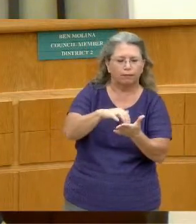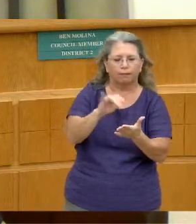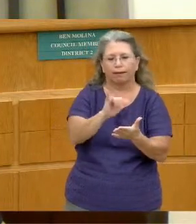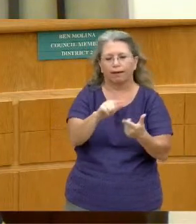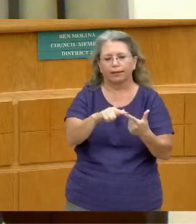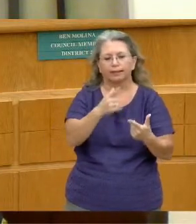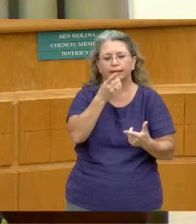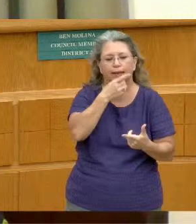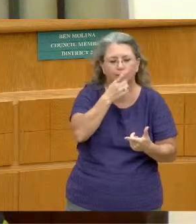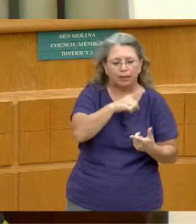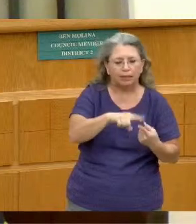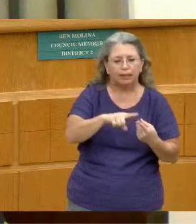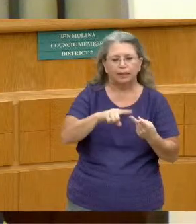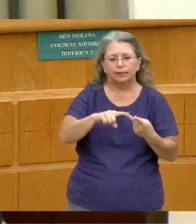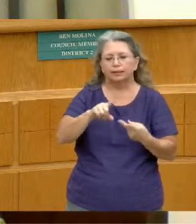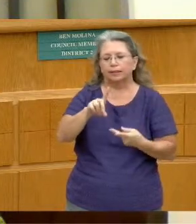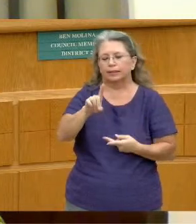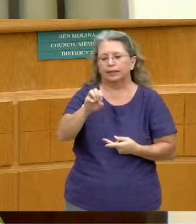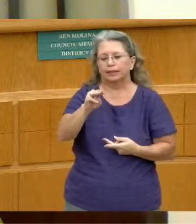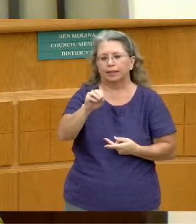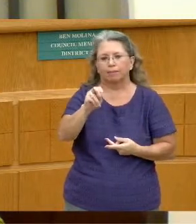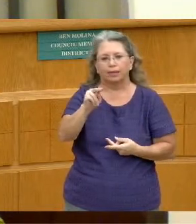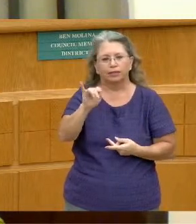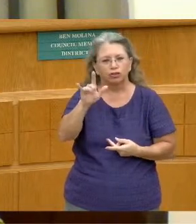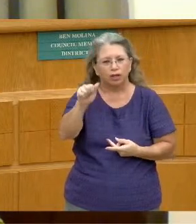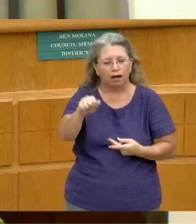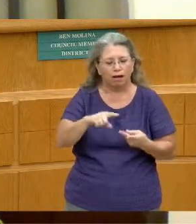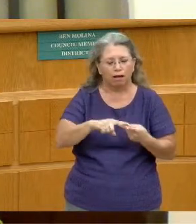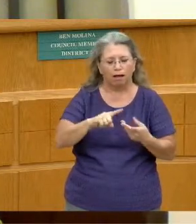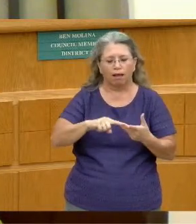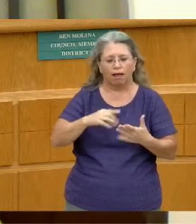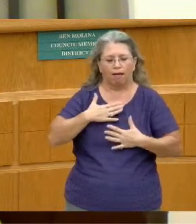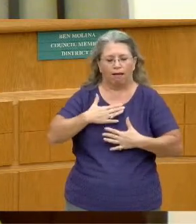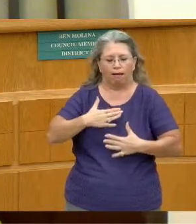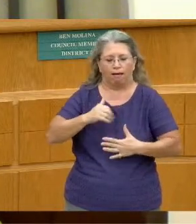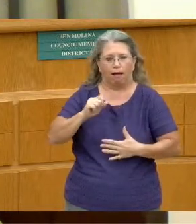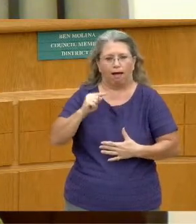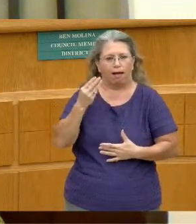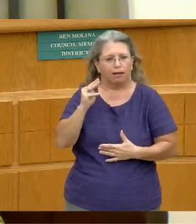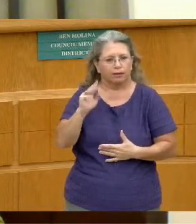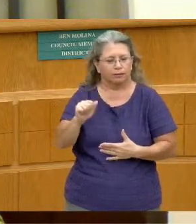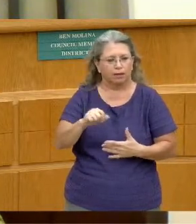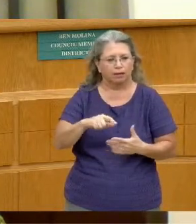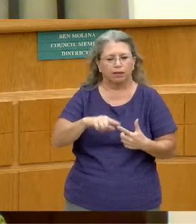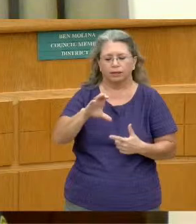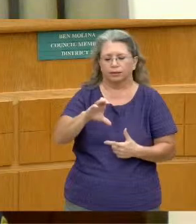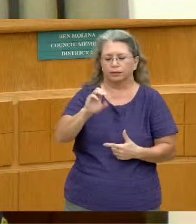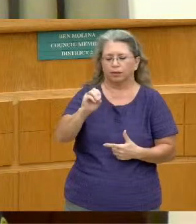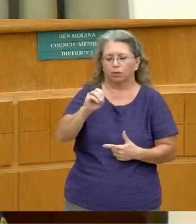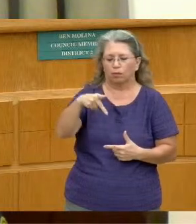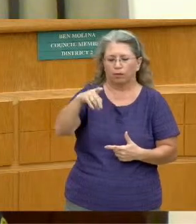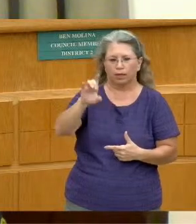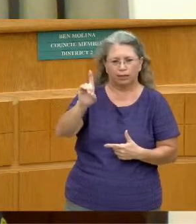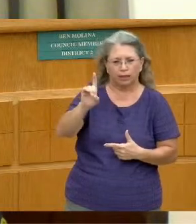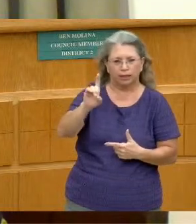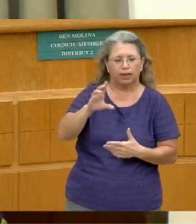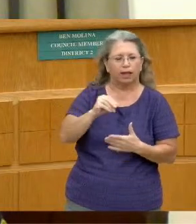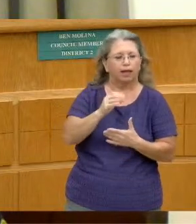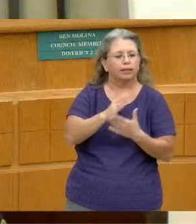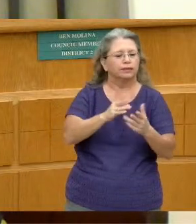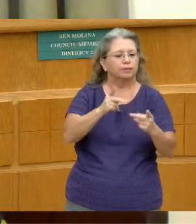with dementia, with asthma, with chronic obstructive pulmonary disease, or even those that battle